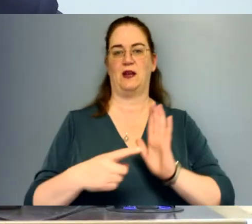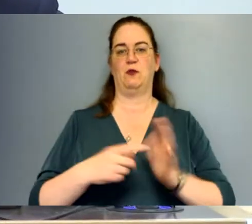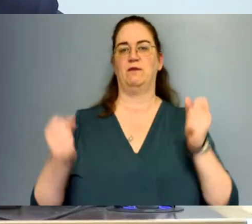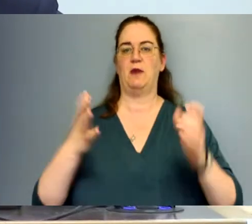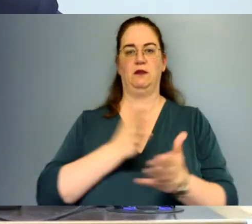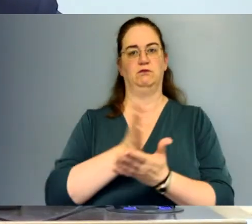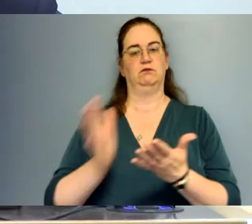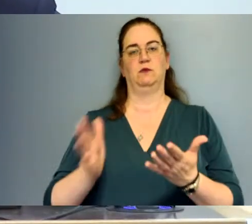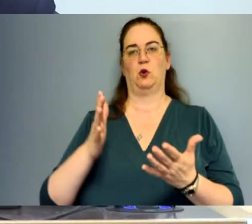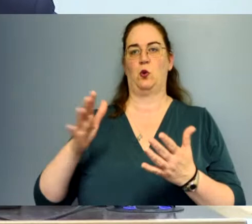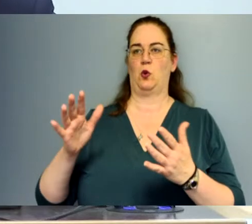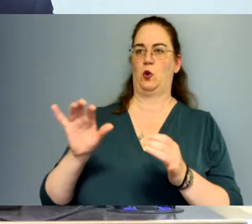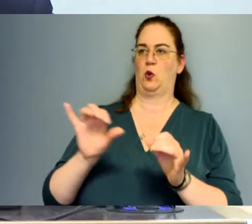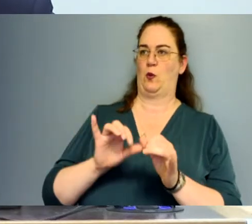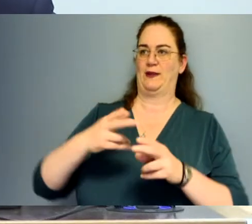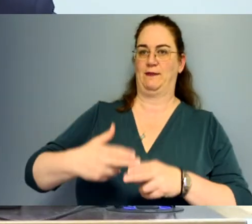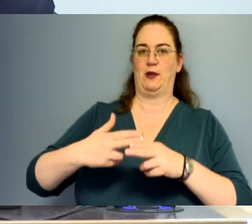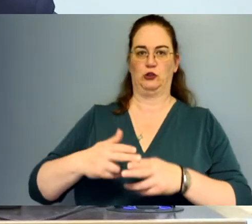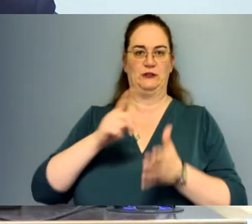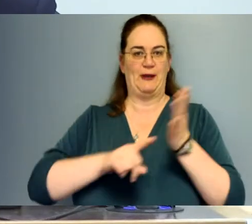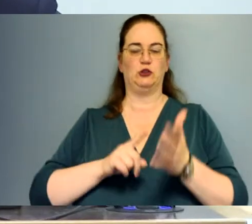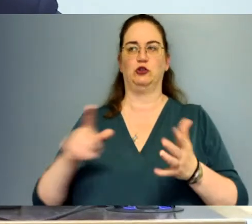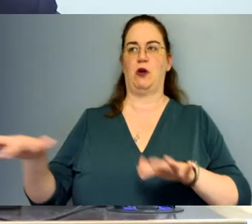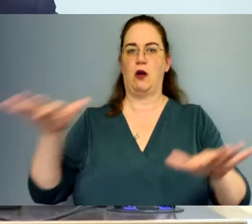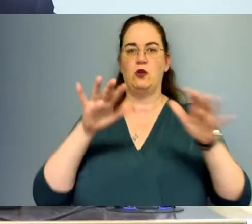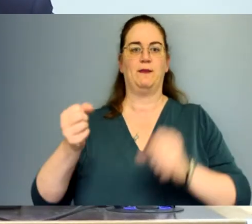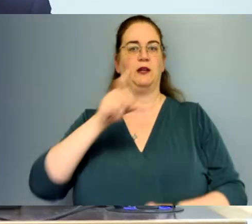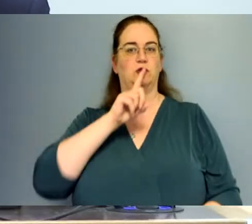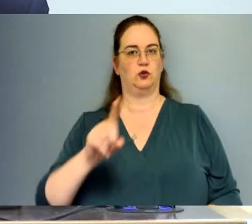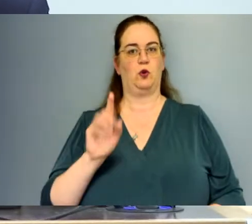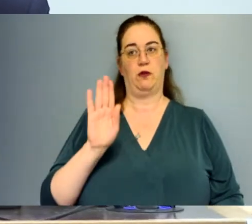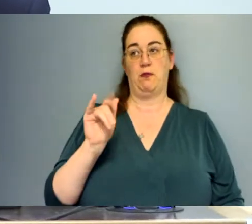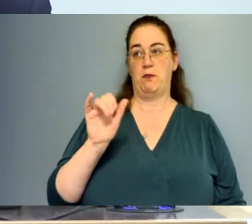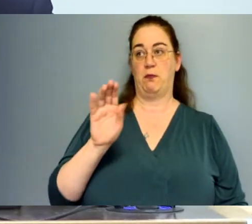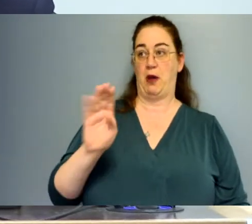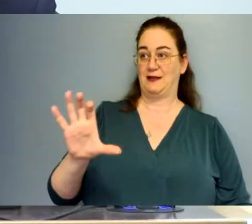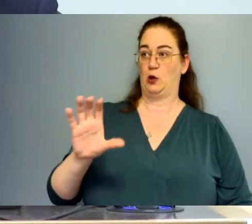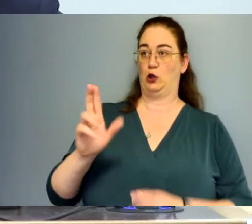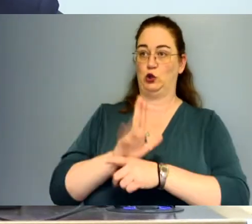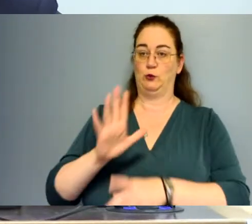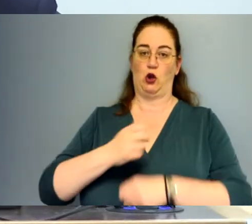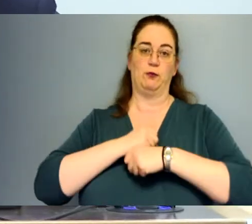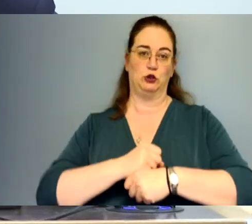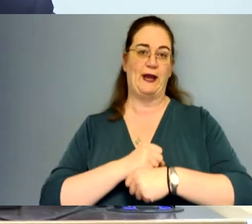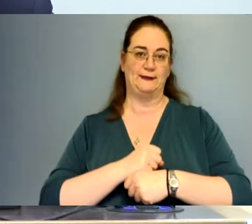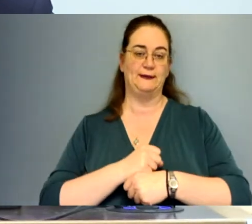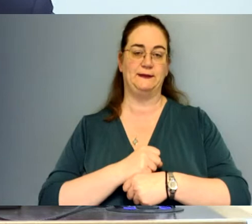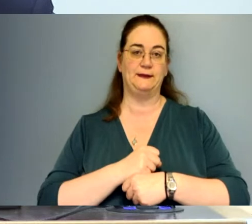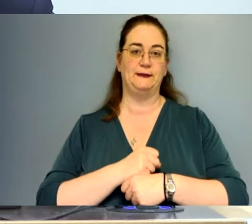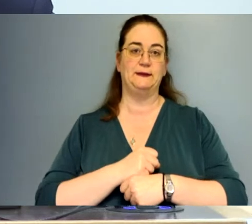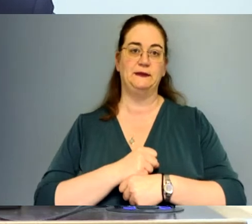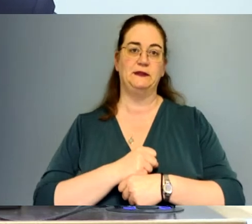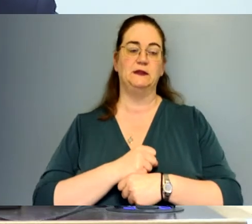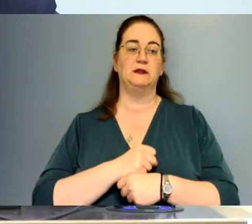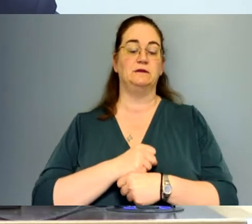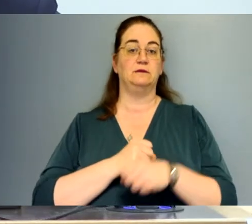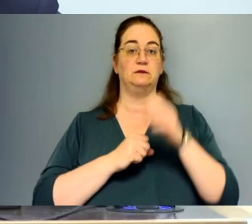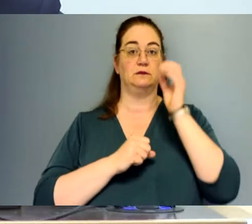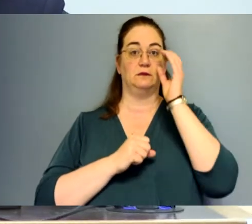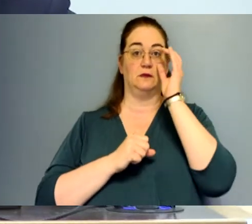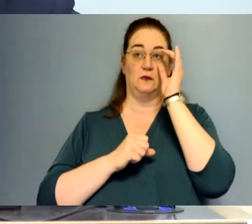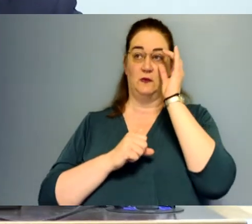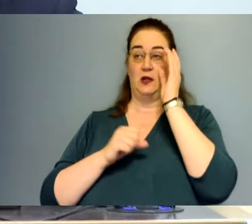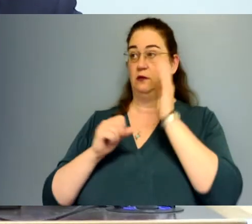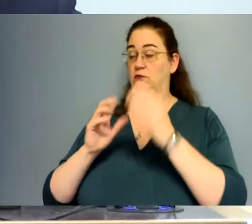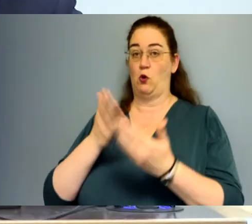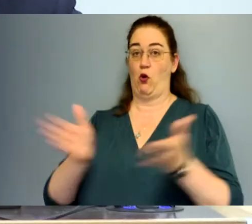areas where the weight to measure inspectors are out there making sure that Bucks consumers are being protected in all areas of